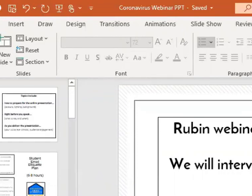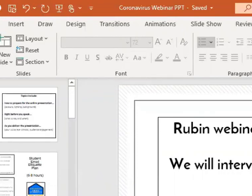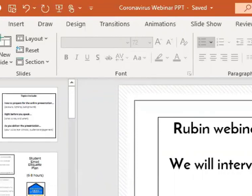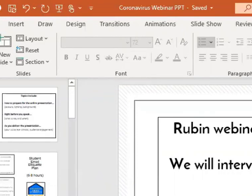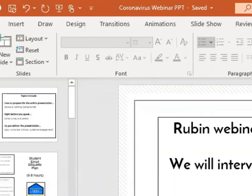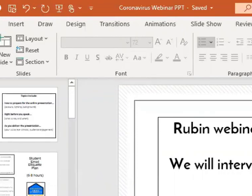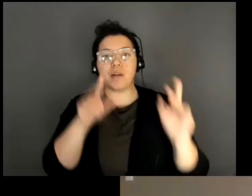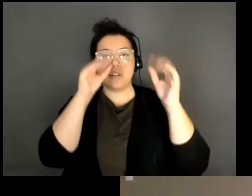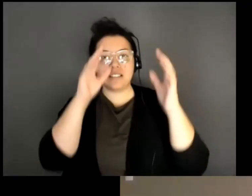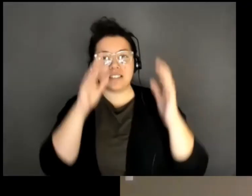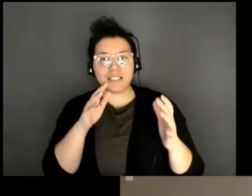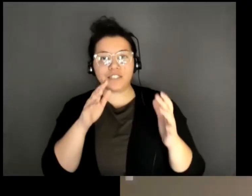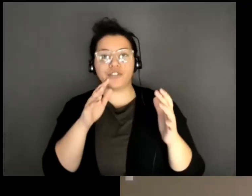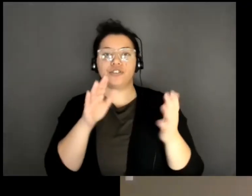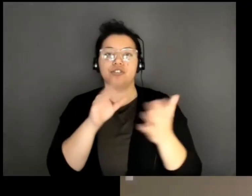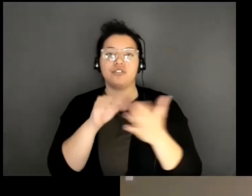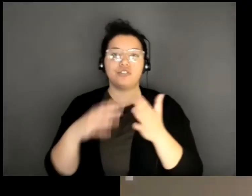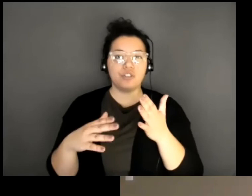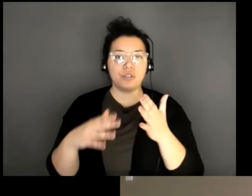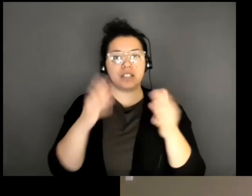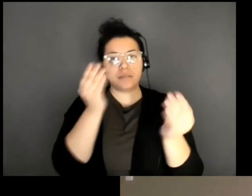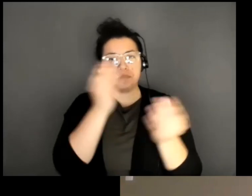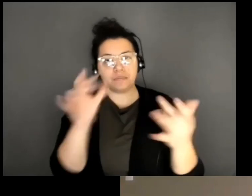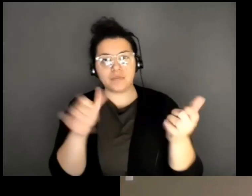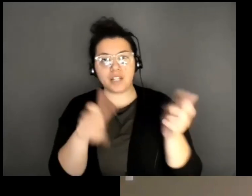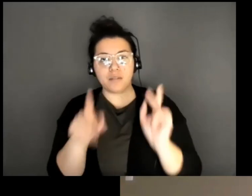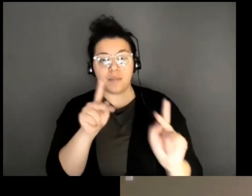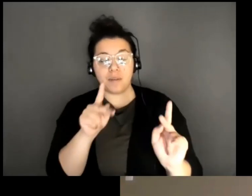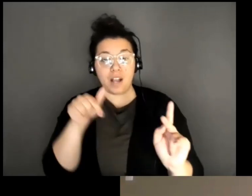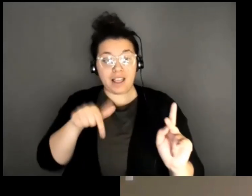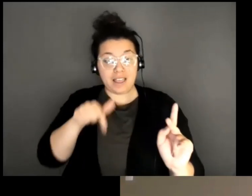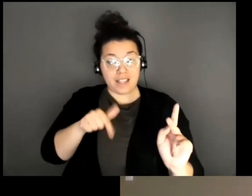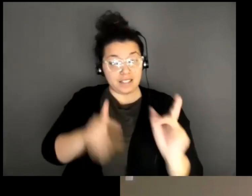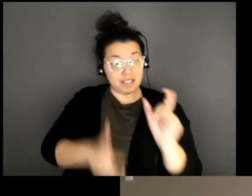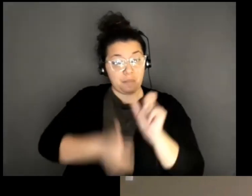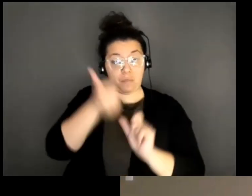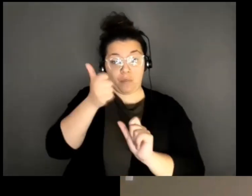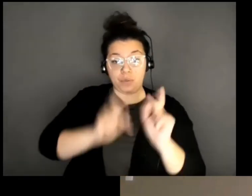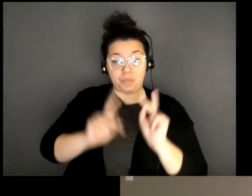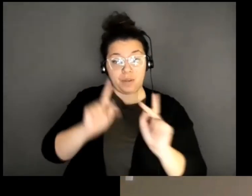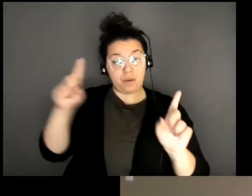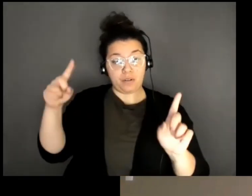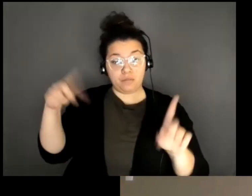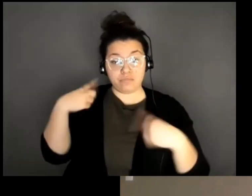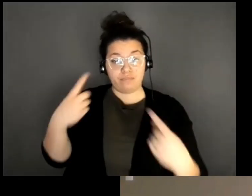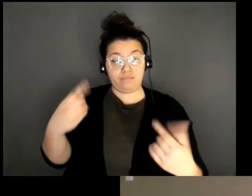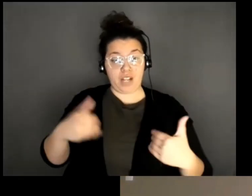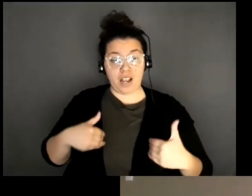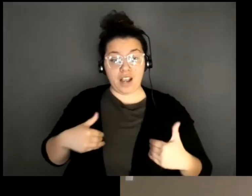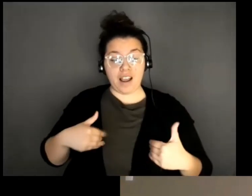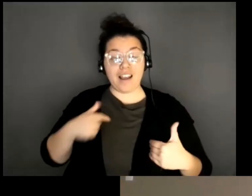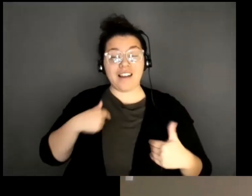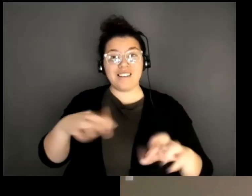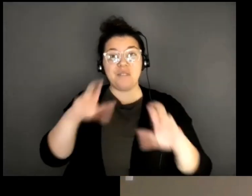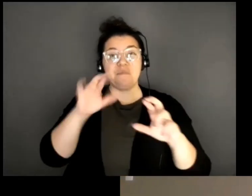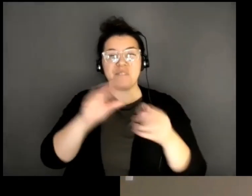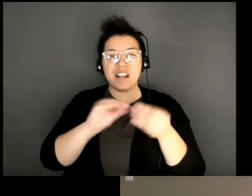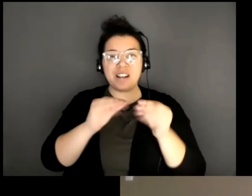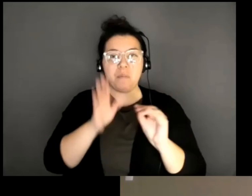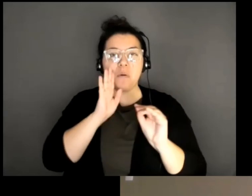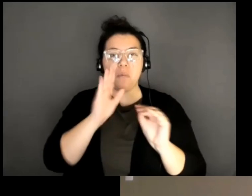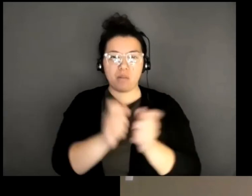system. This was our best attended session today. And I hope to only increase the size of our crowds